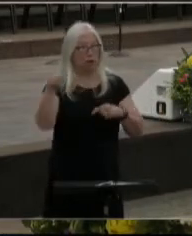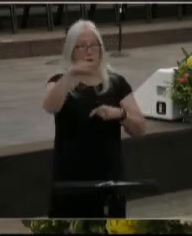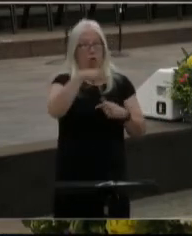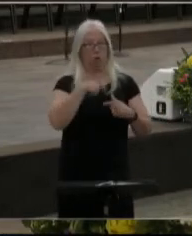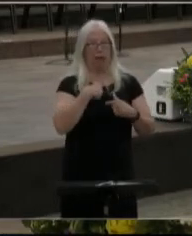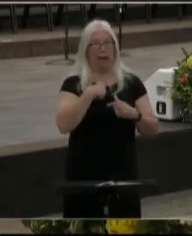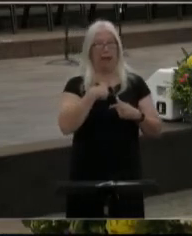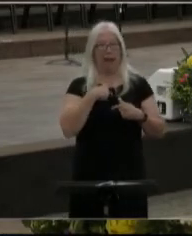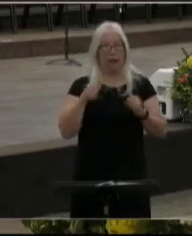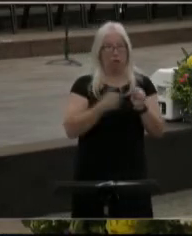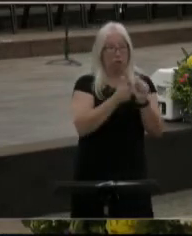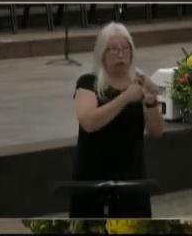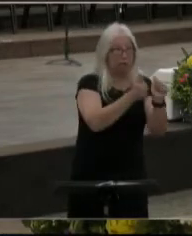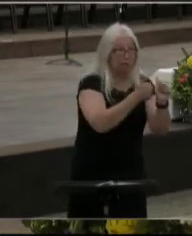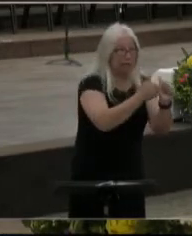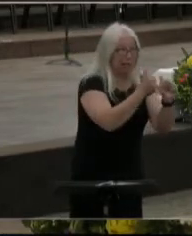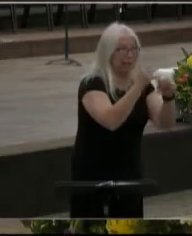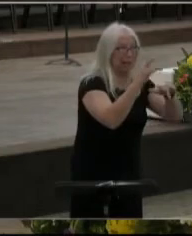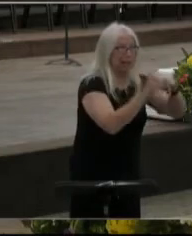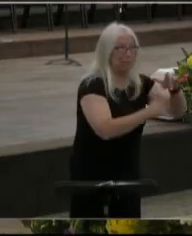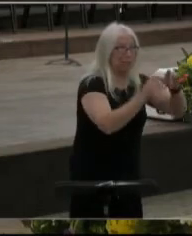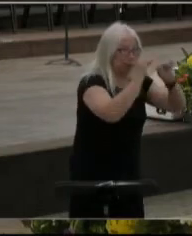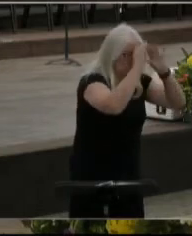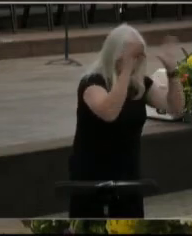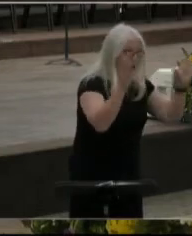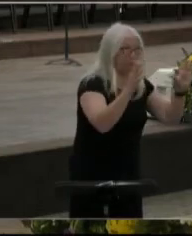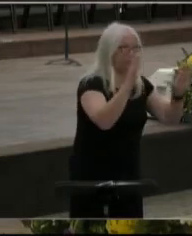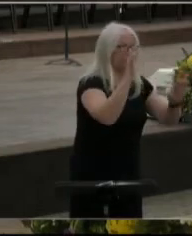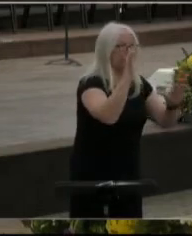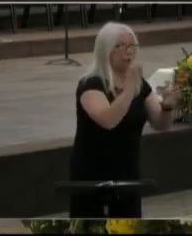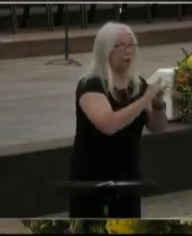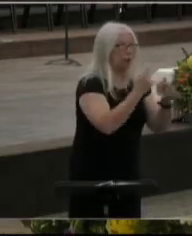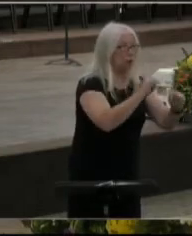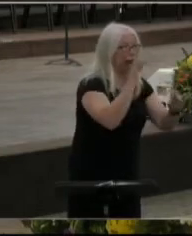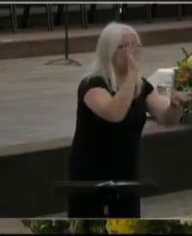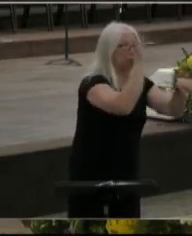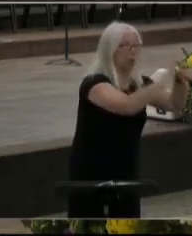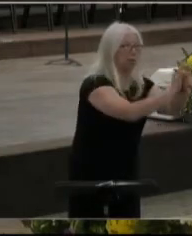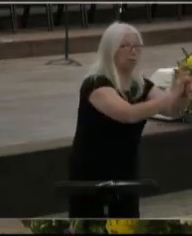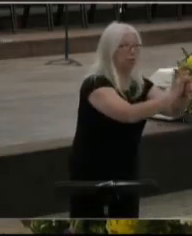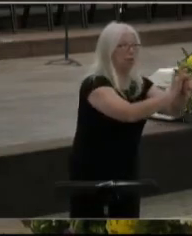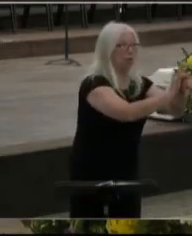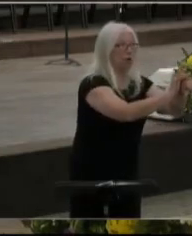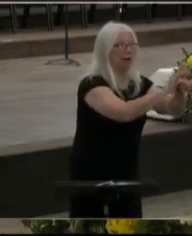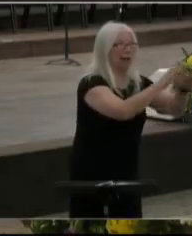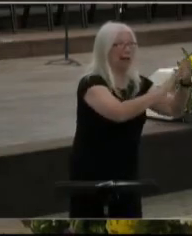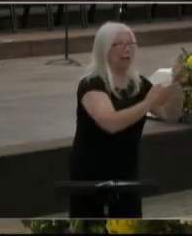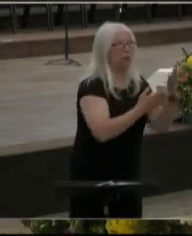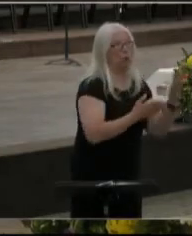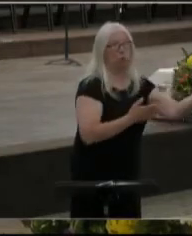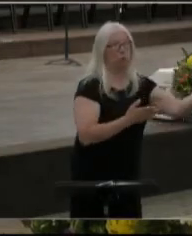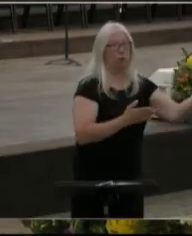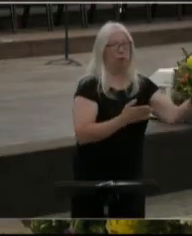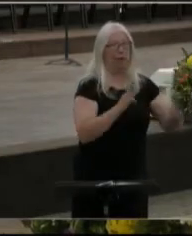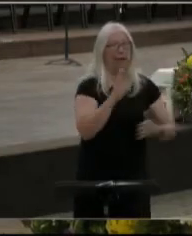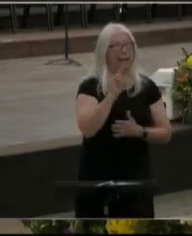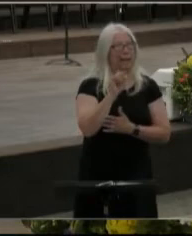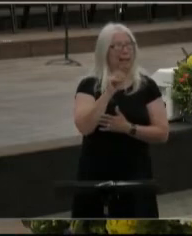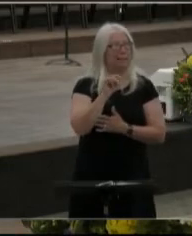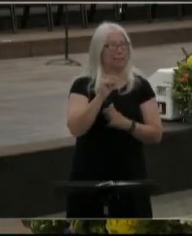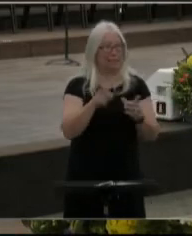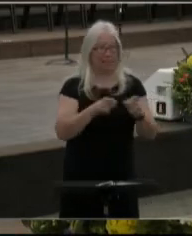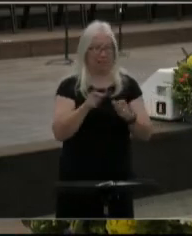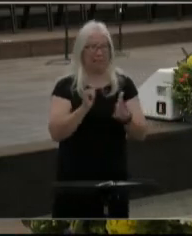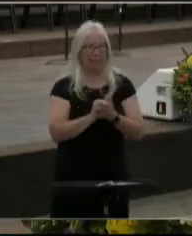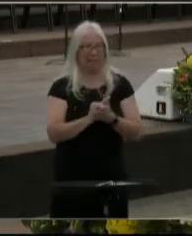I are chasing an empty dream. It's a breath that we try to reach for and our hands go through. Ecclesiastes